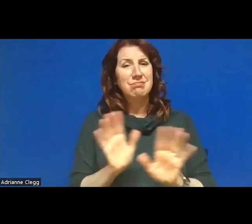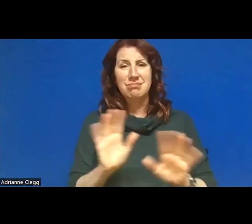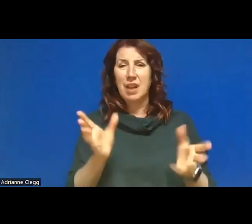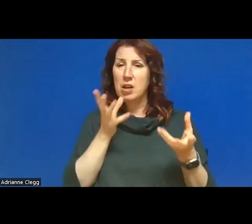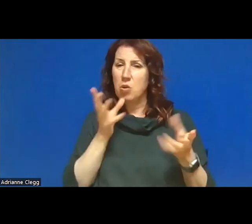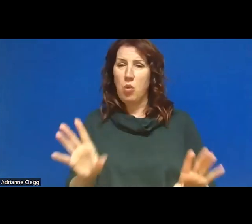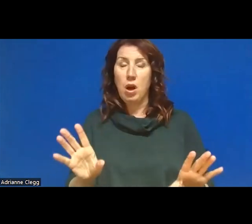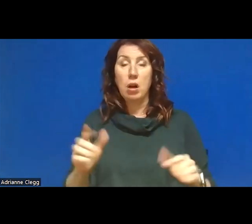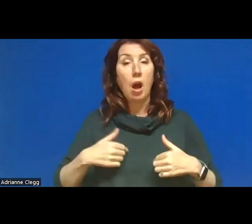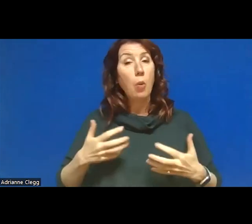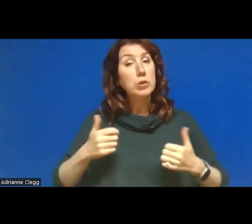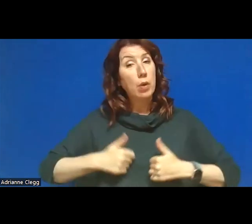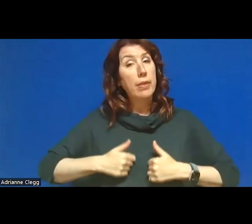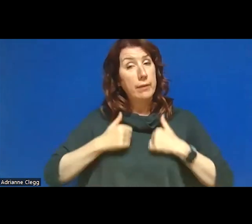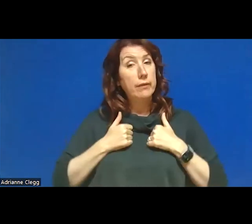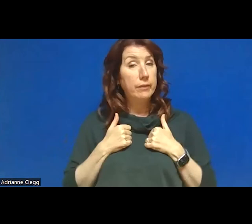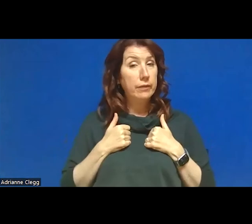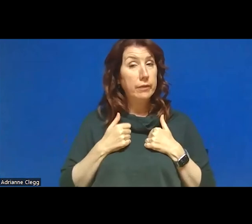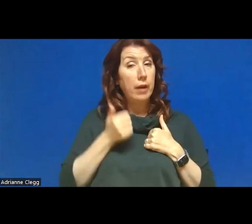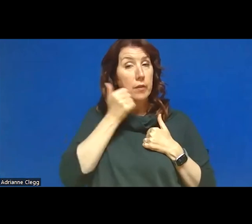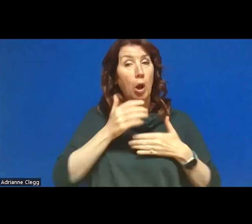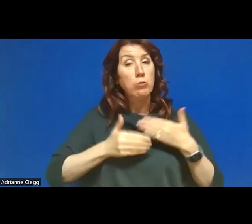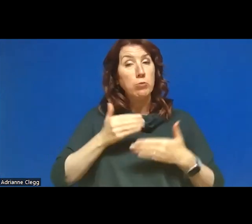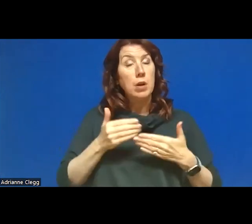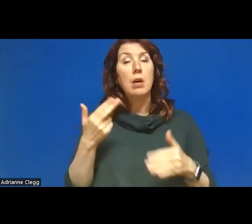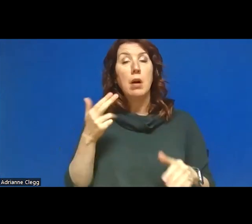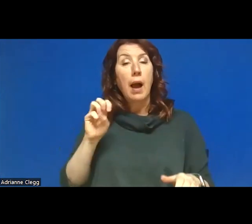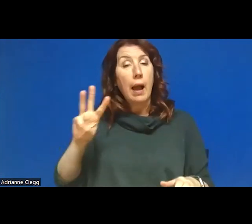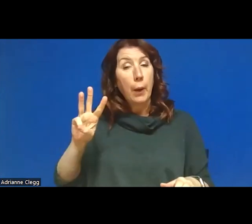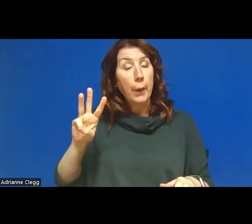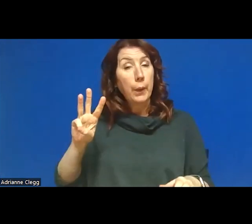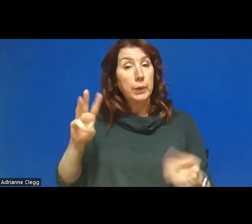want to live it. So how do we do that? For me,